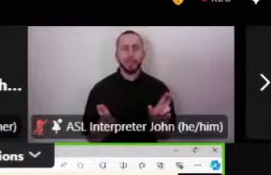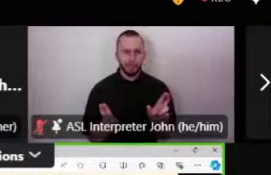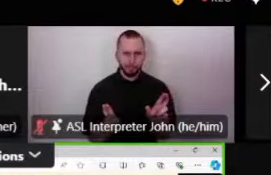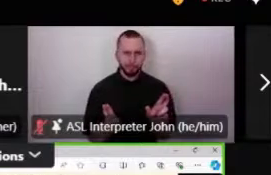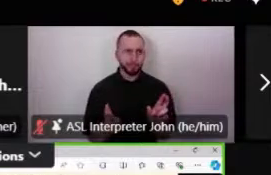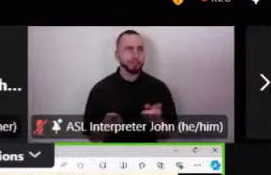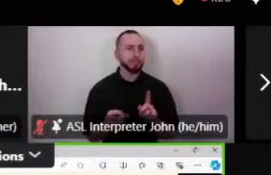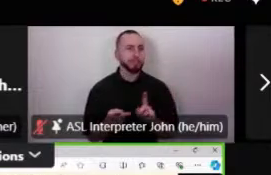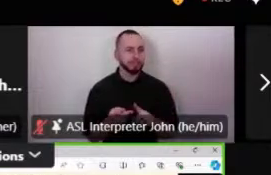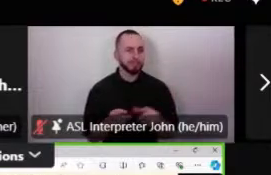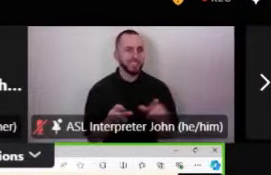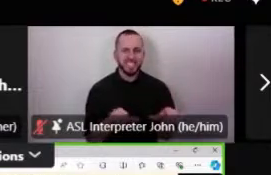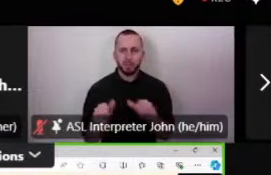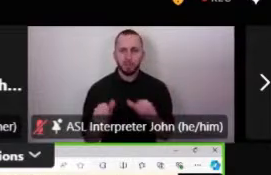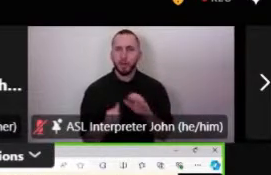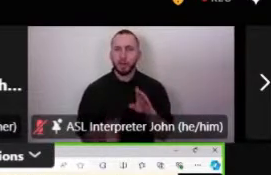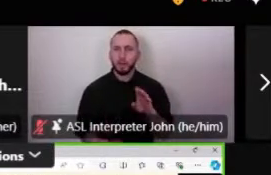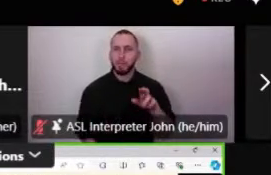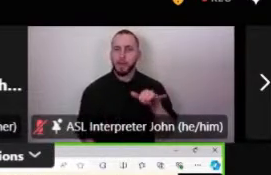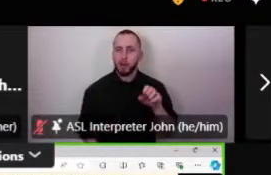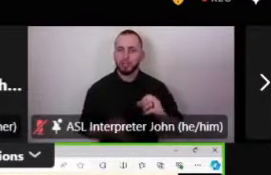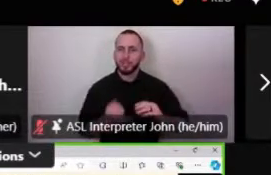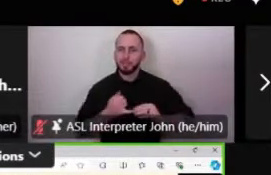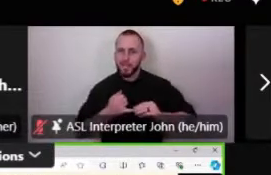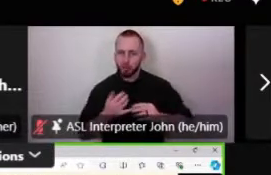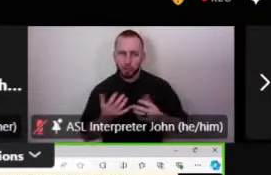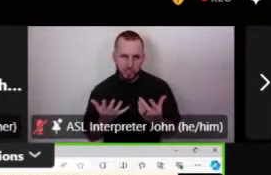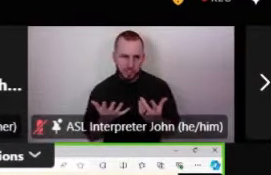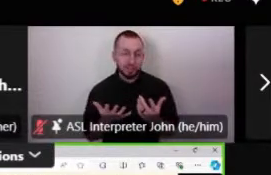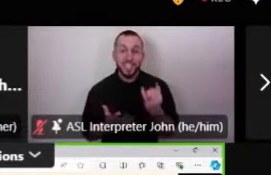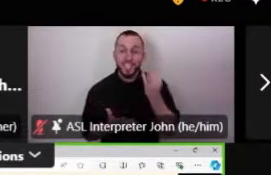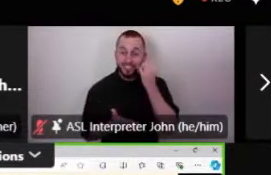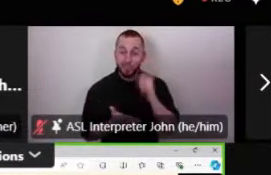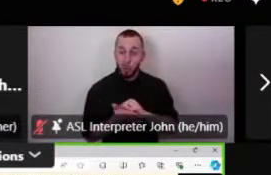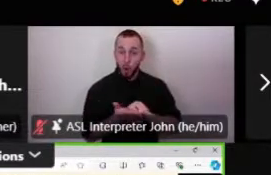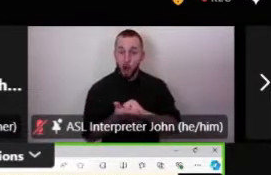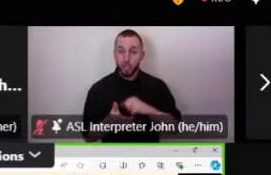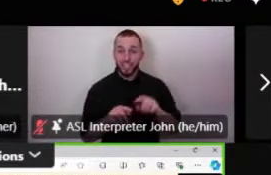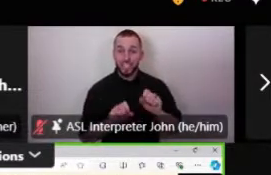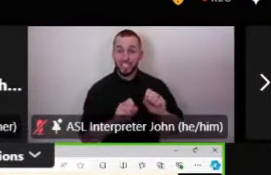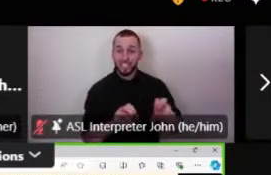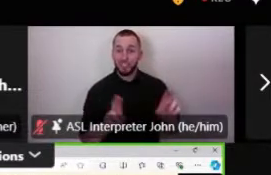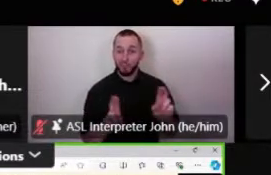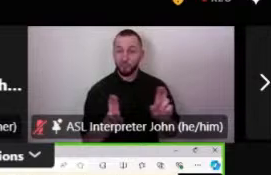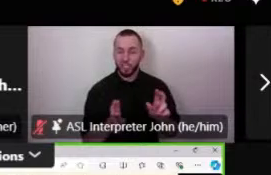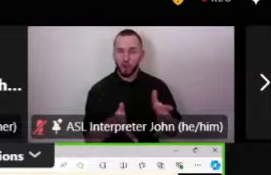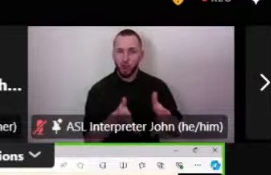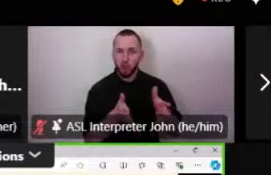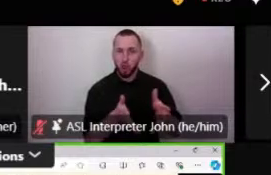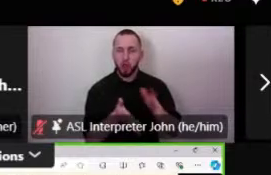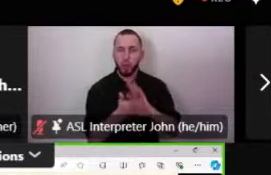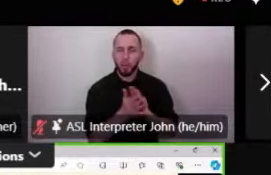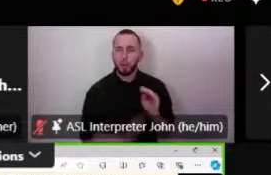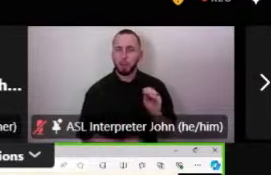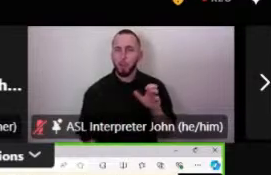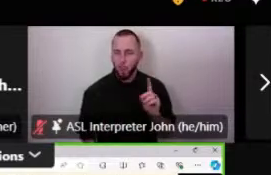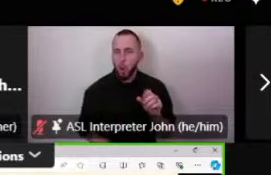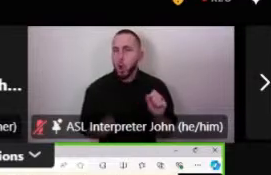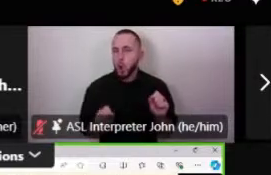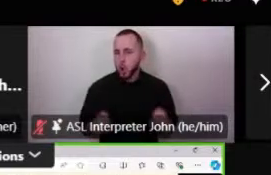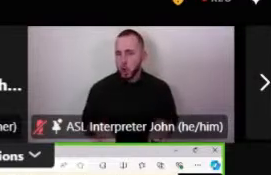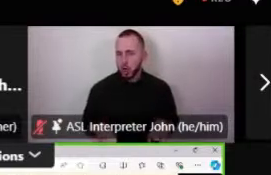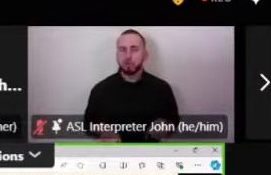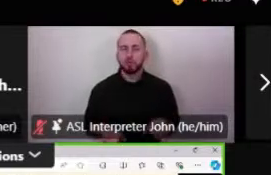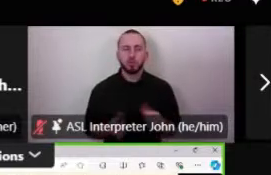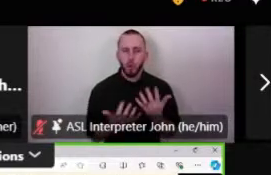them. Similar with berries, moisture can sometimes create a little bit of mold before storing. So kind of